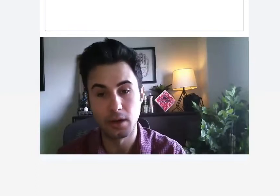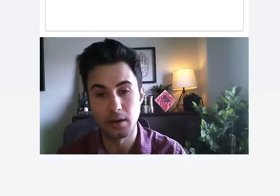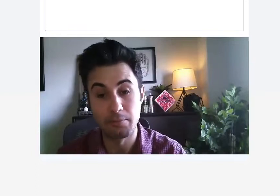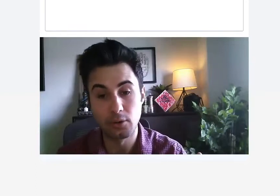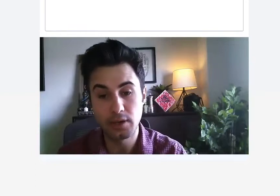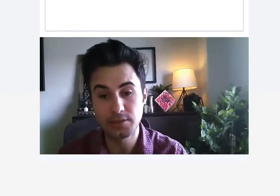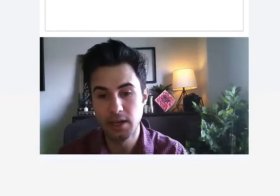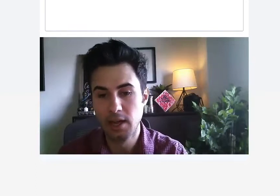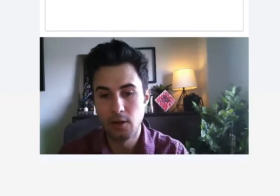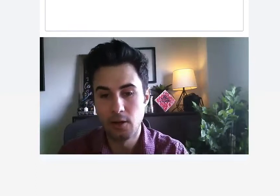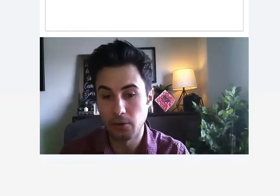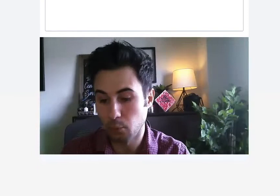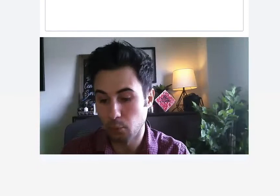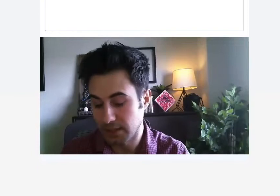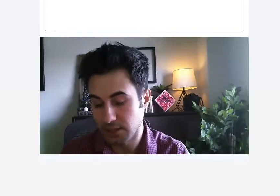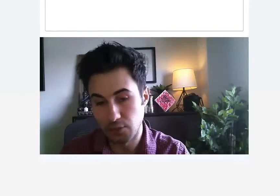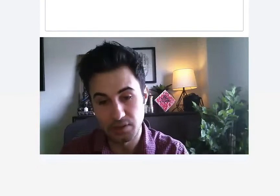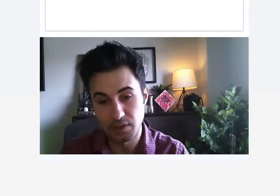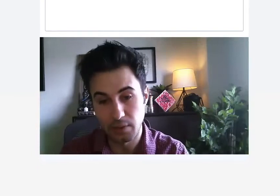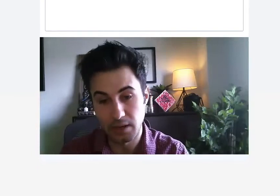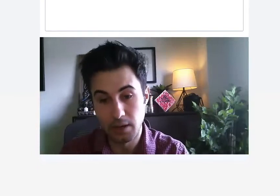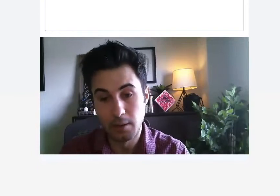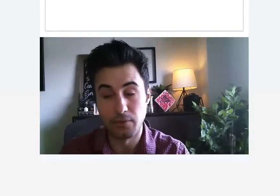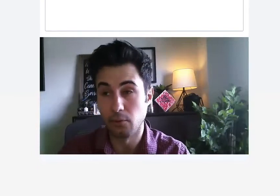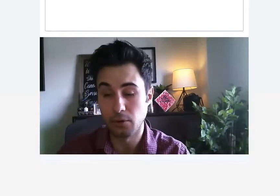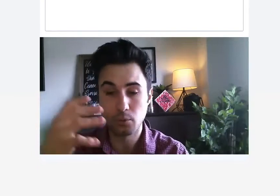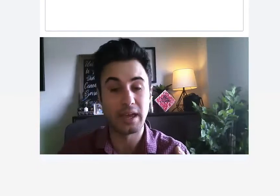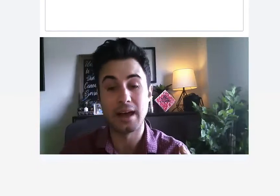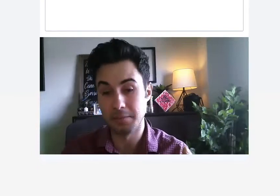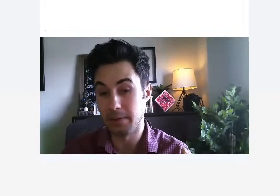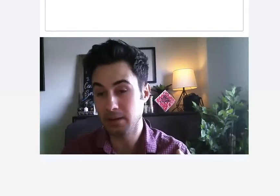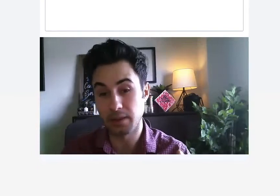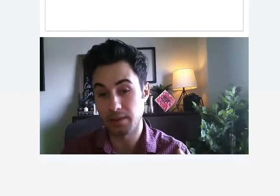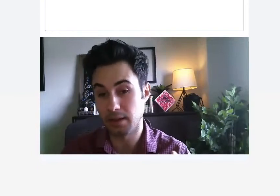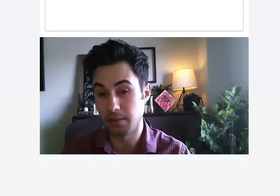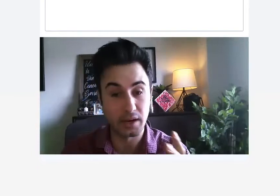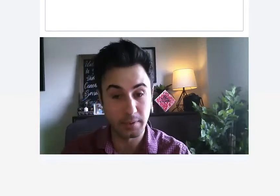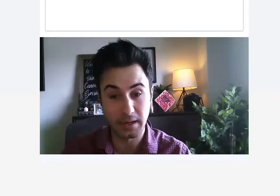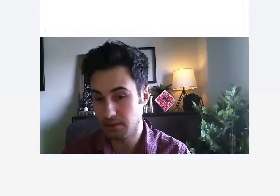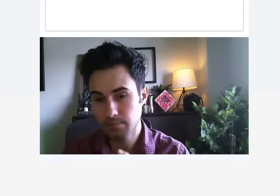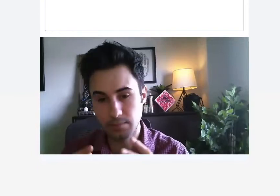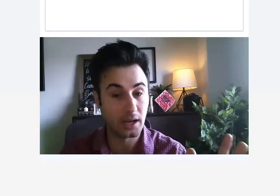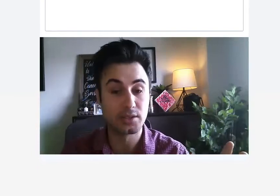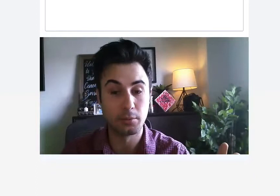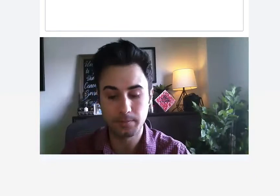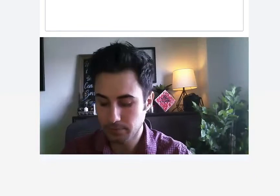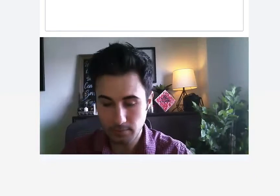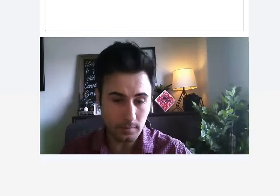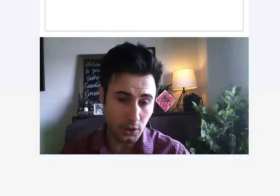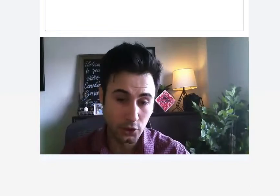internal employees, or we like to use this as well before we have a meeting with a prospect, a